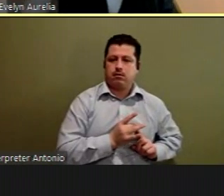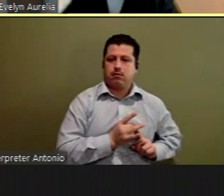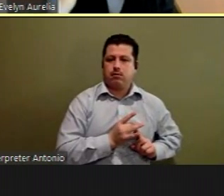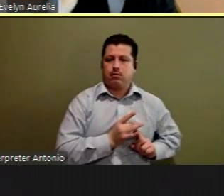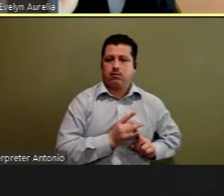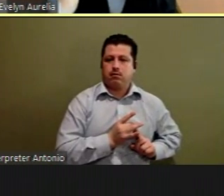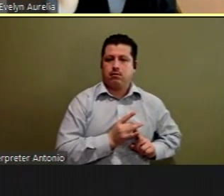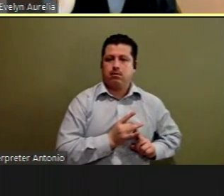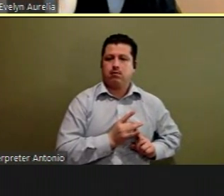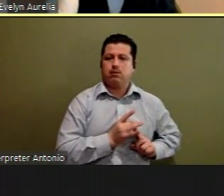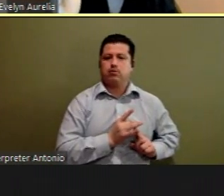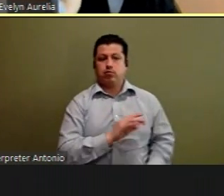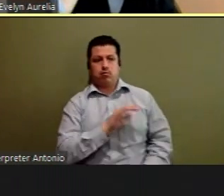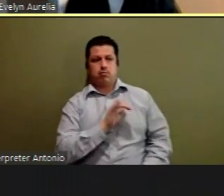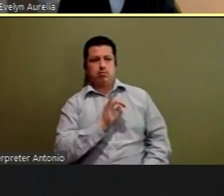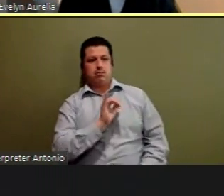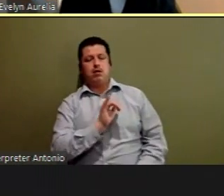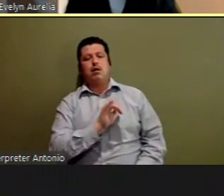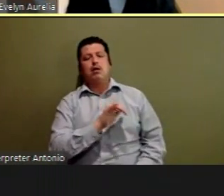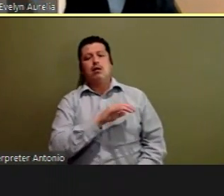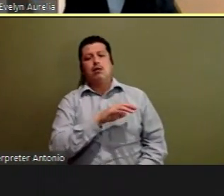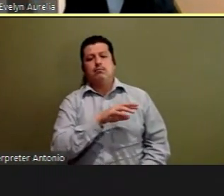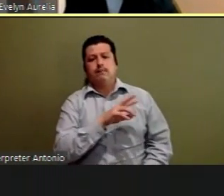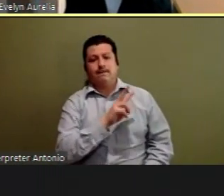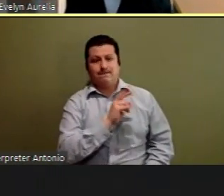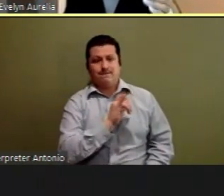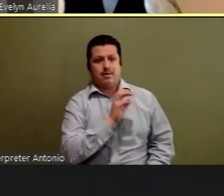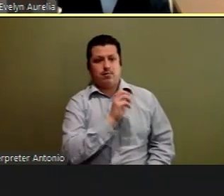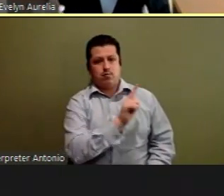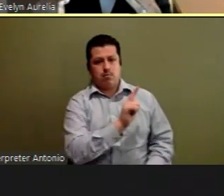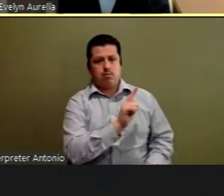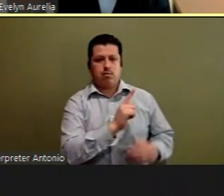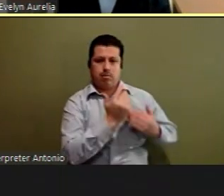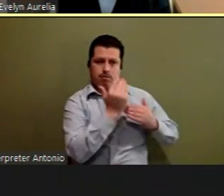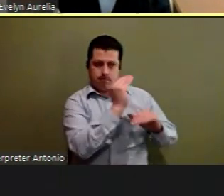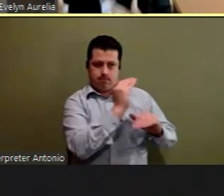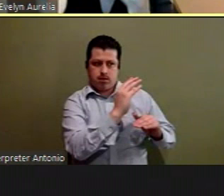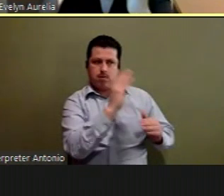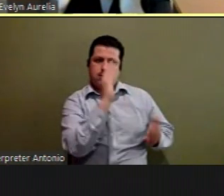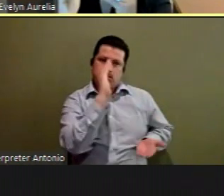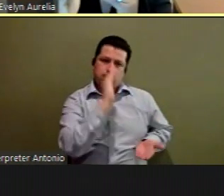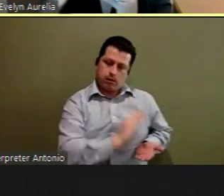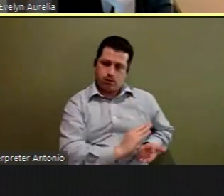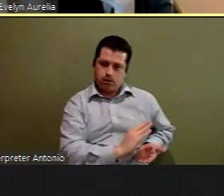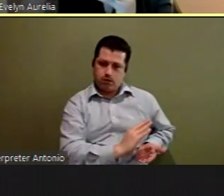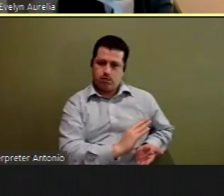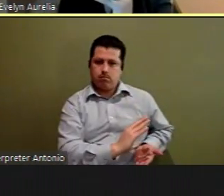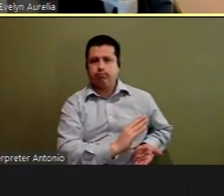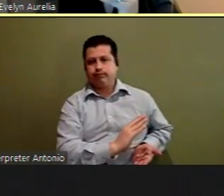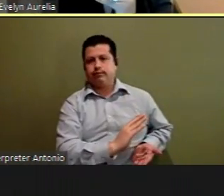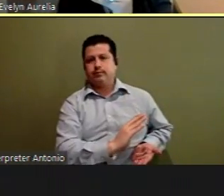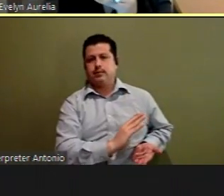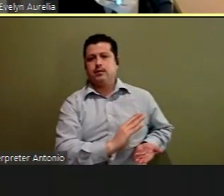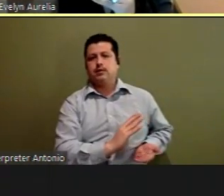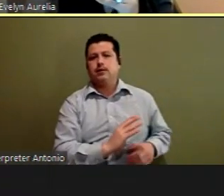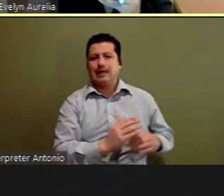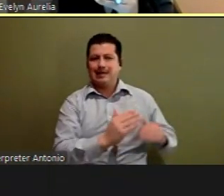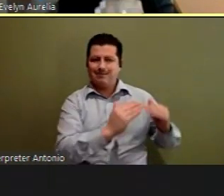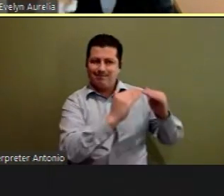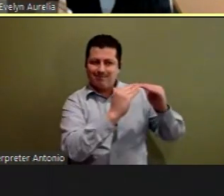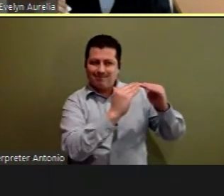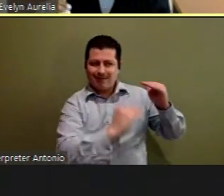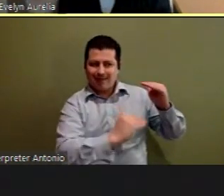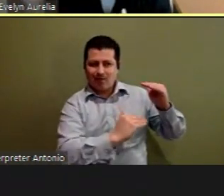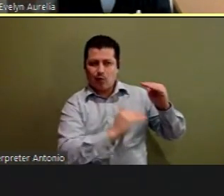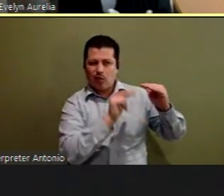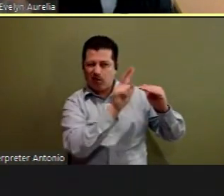only push that viral load down to 150. But at the same time, it's lower than the threshold of that 300 that we need